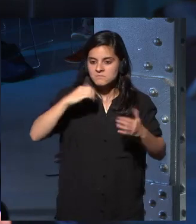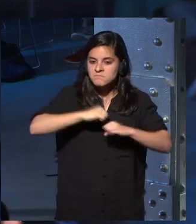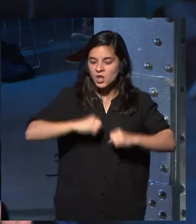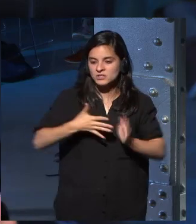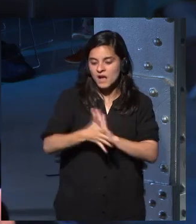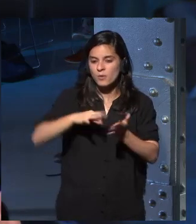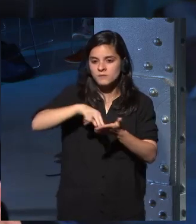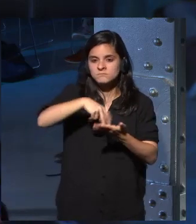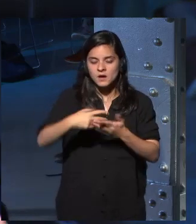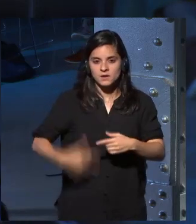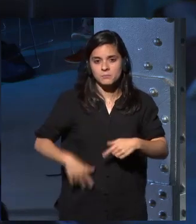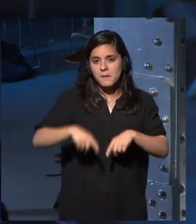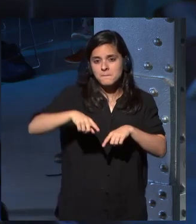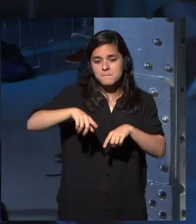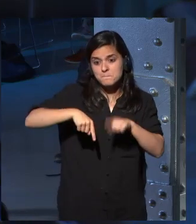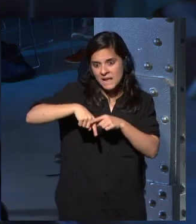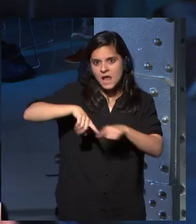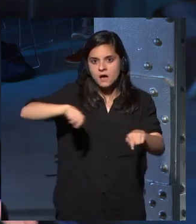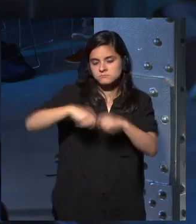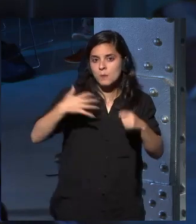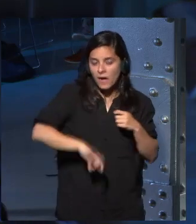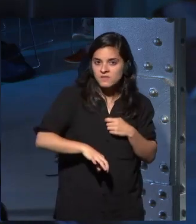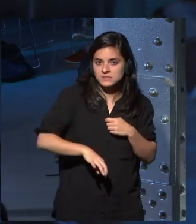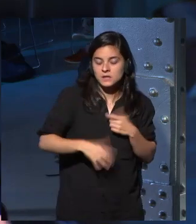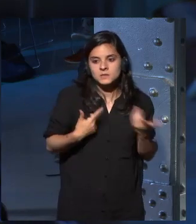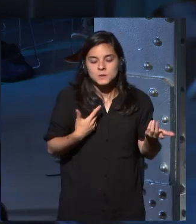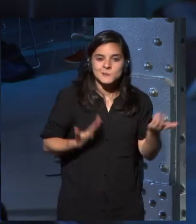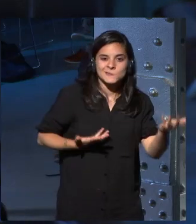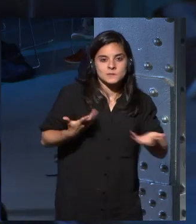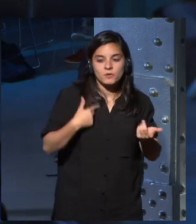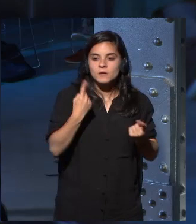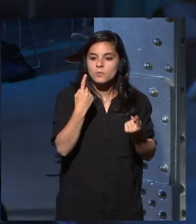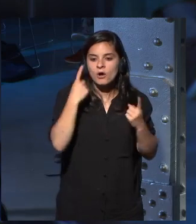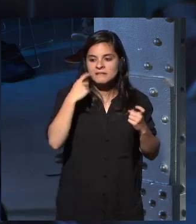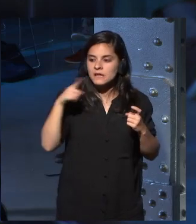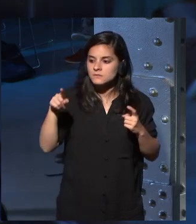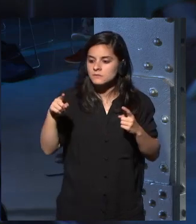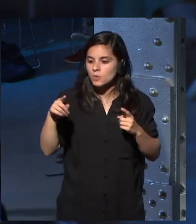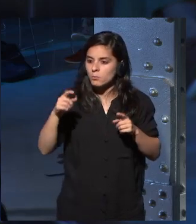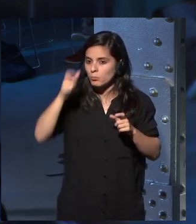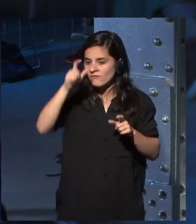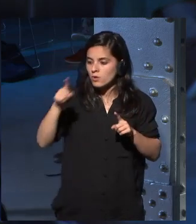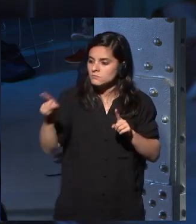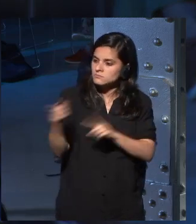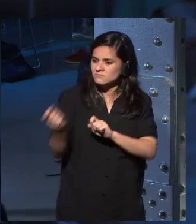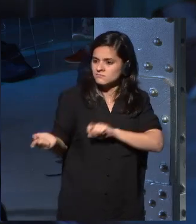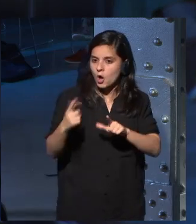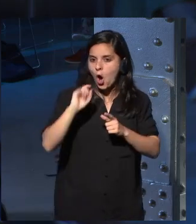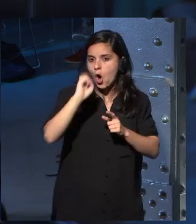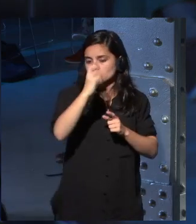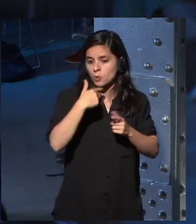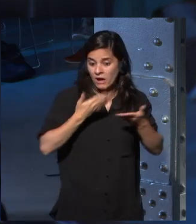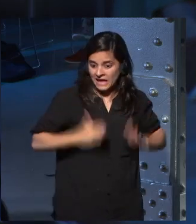leave her village home and move to one of those places that in English is called an